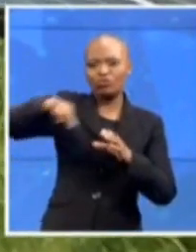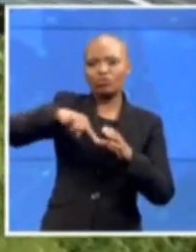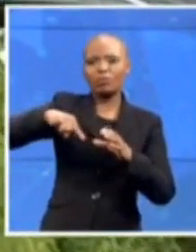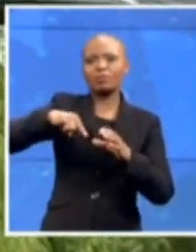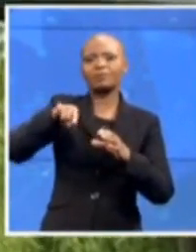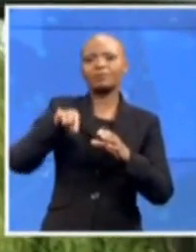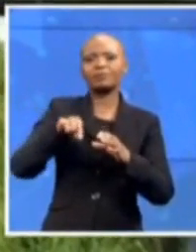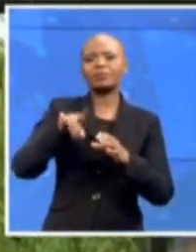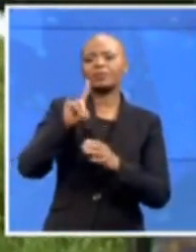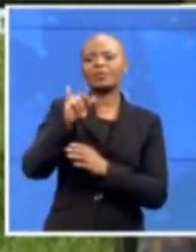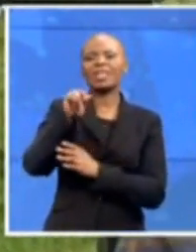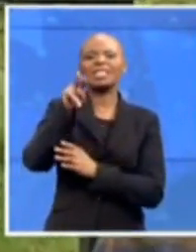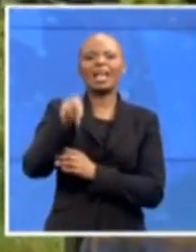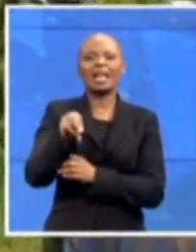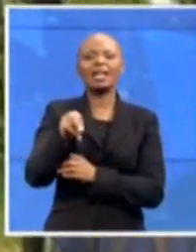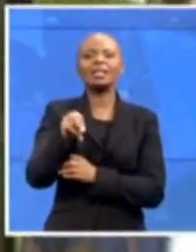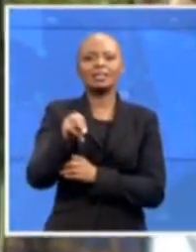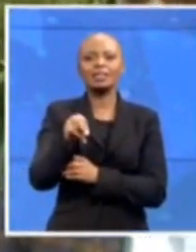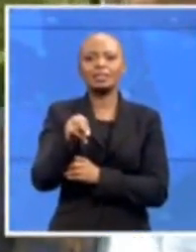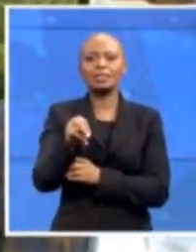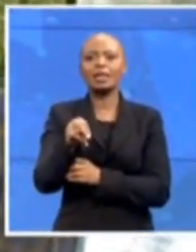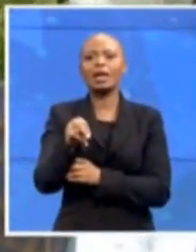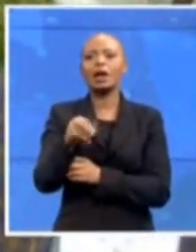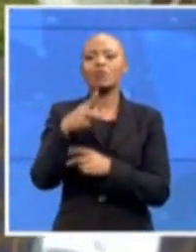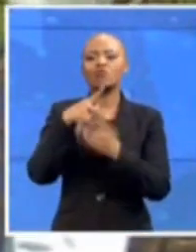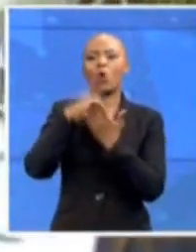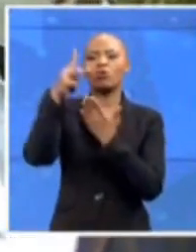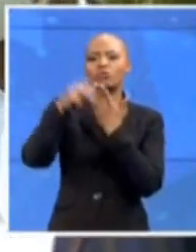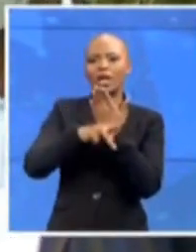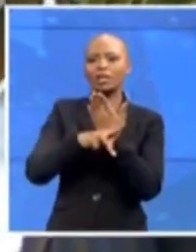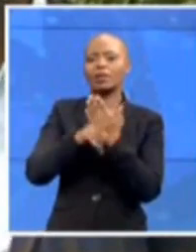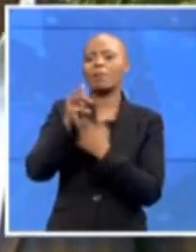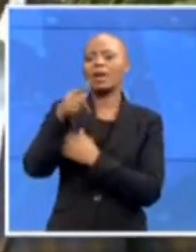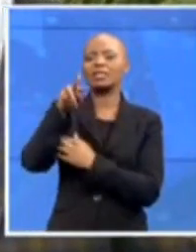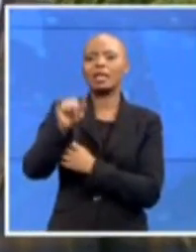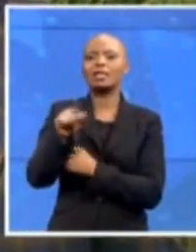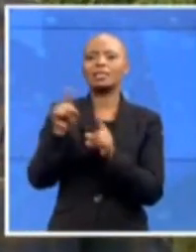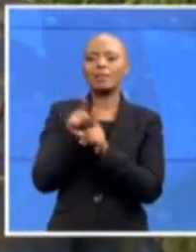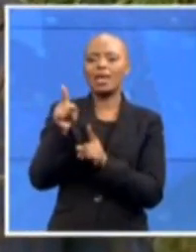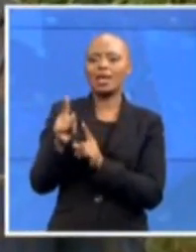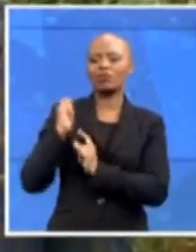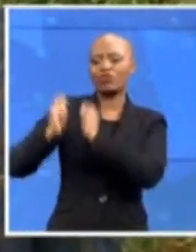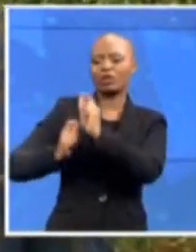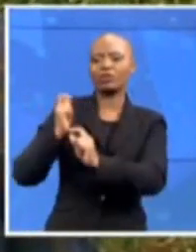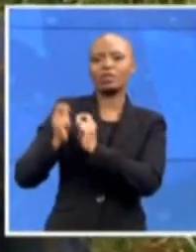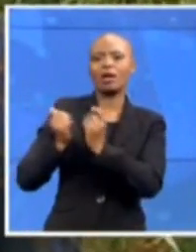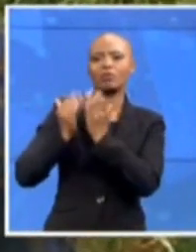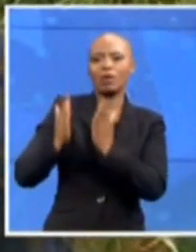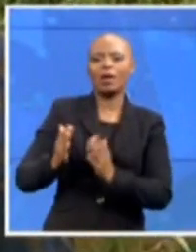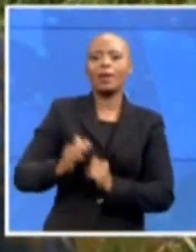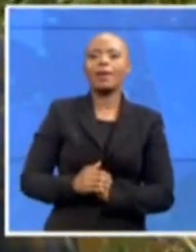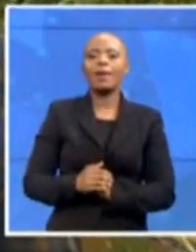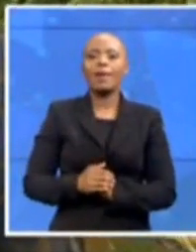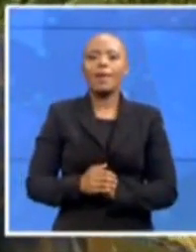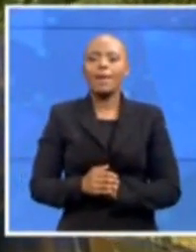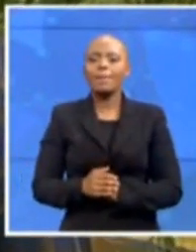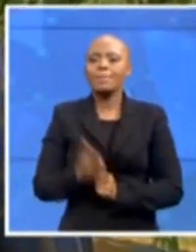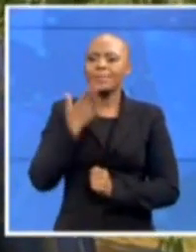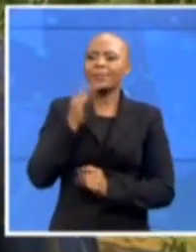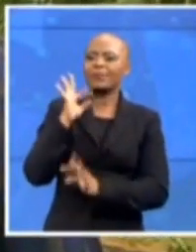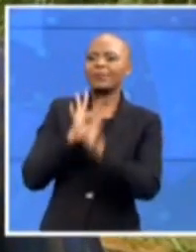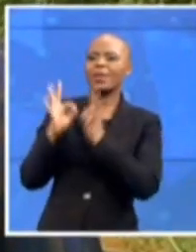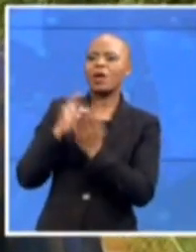also traditional leader here. Thank you so much for your time, Chief. Talk to us about this project. No, this project